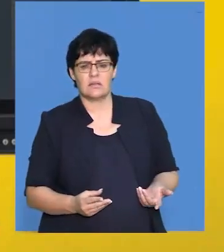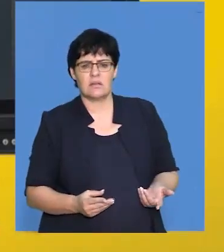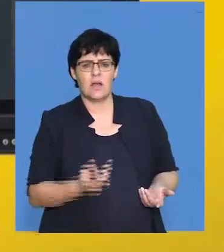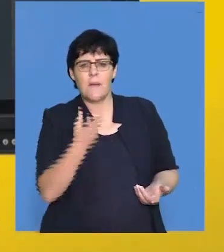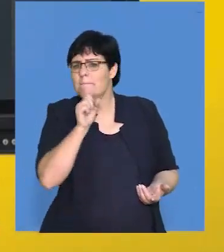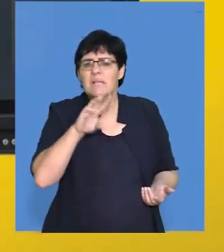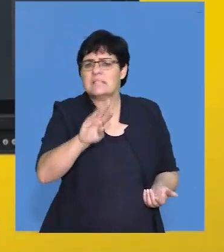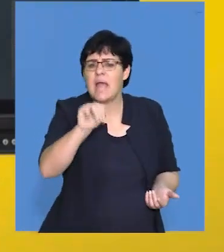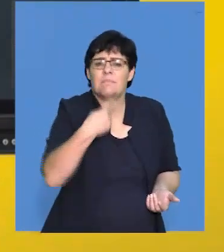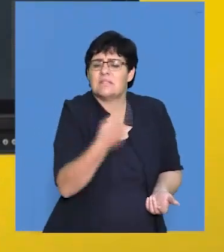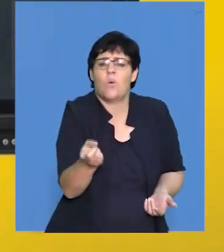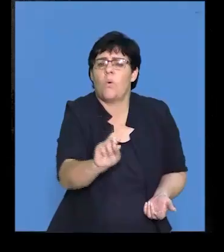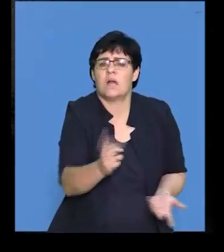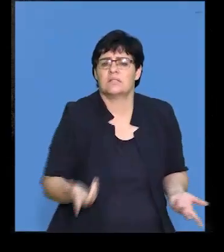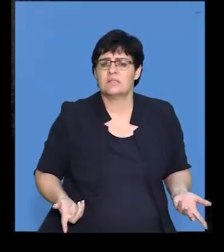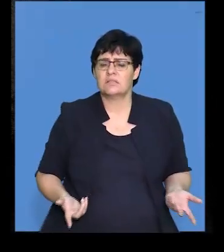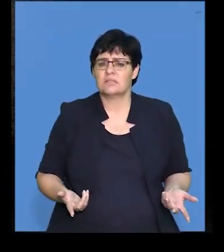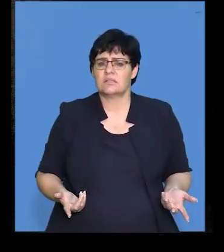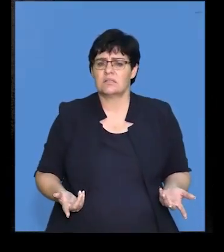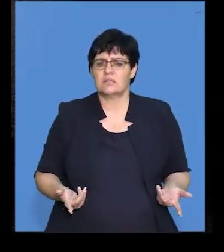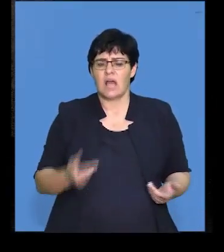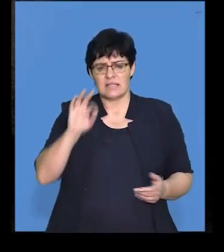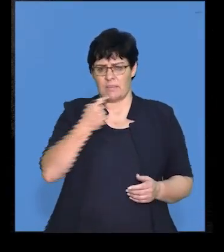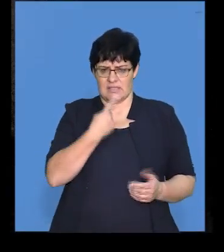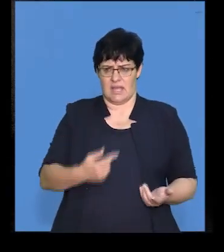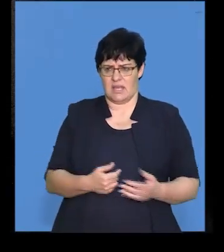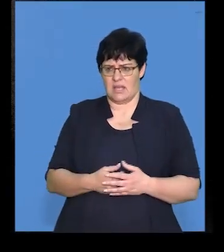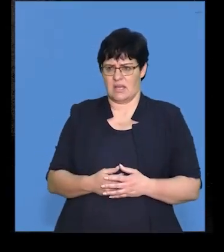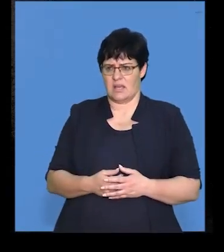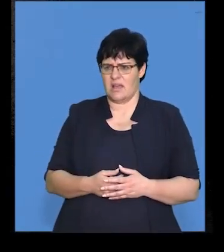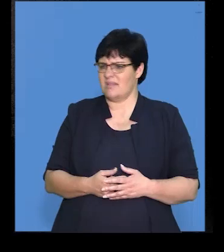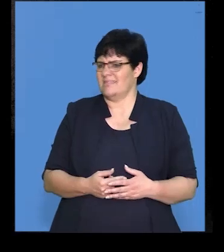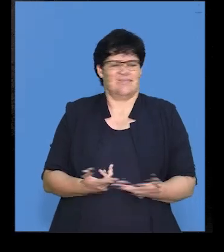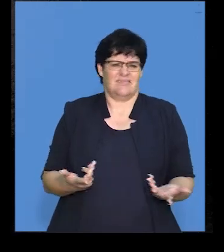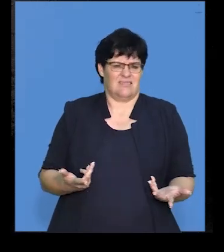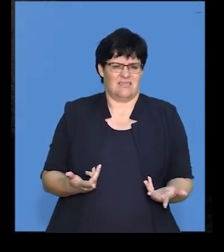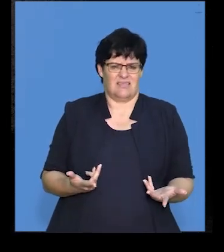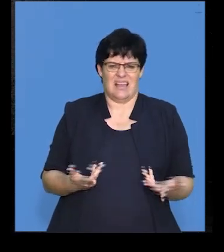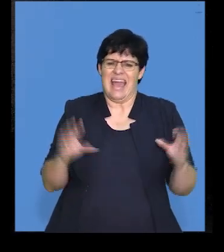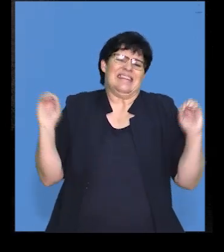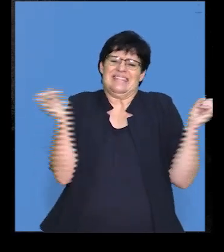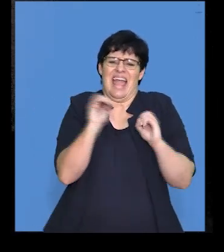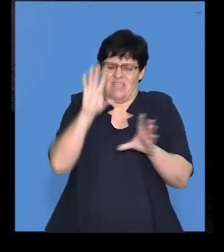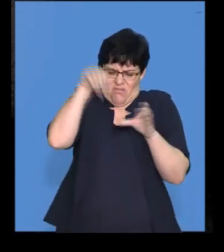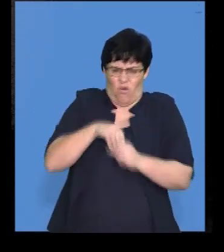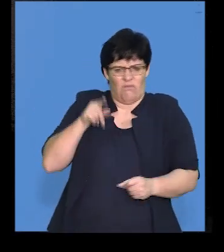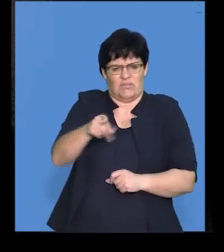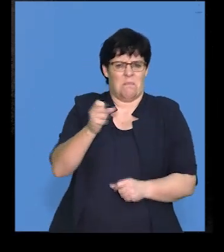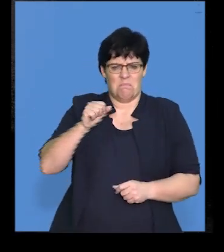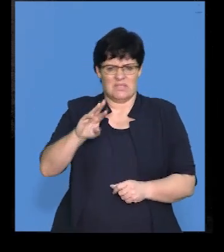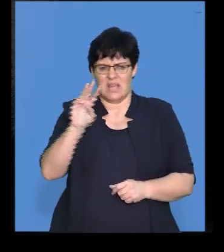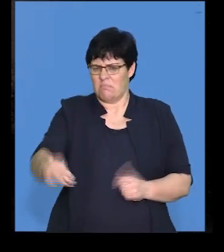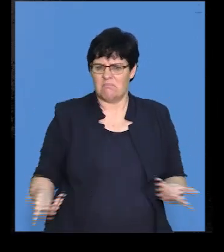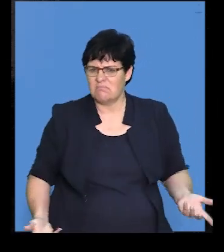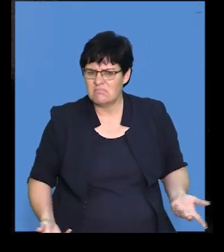what does Mr. M say? Let's read it. And Tammy says, it's got nothing to do with him. Who is